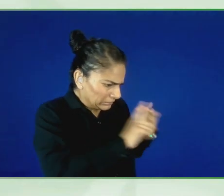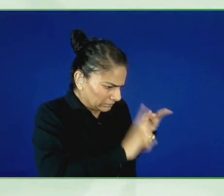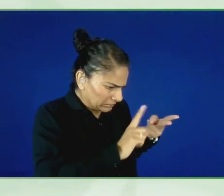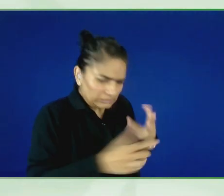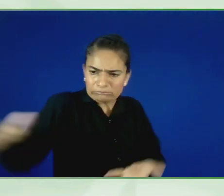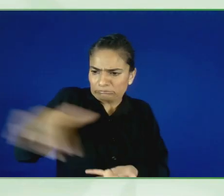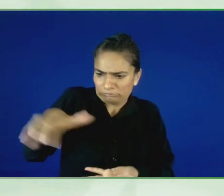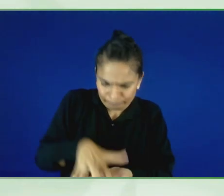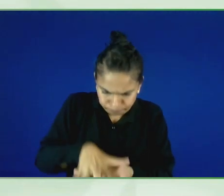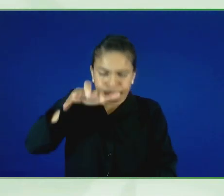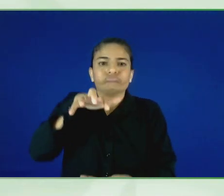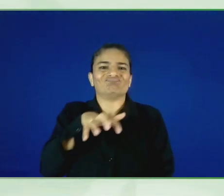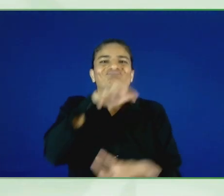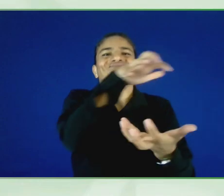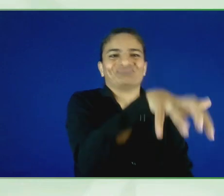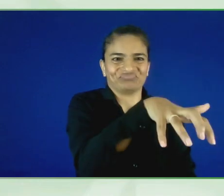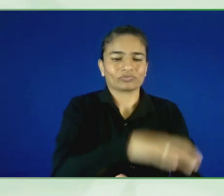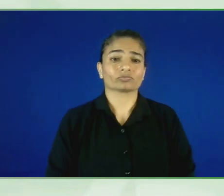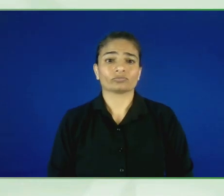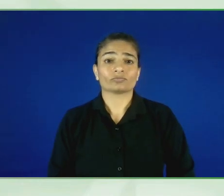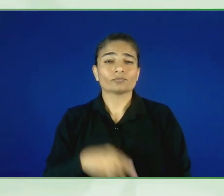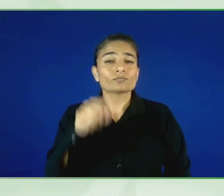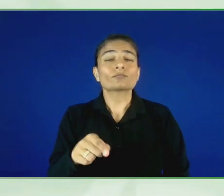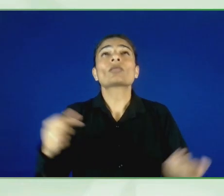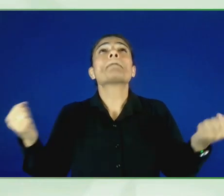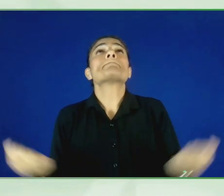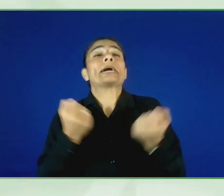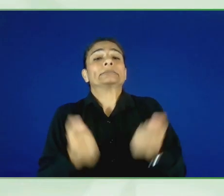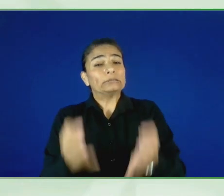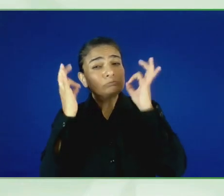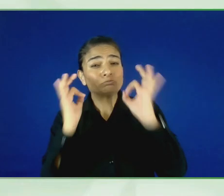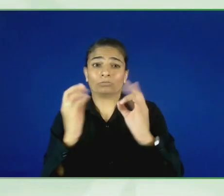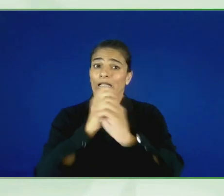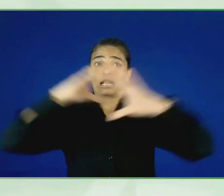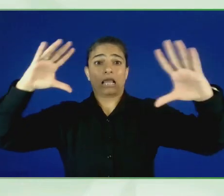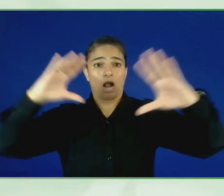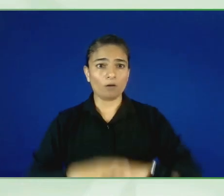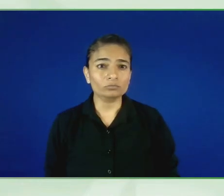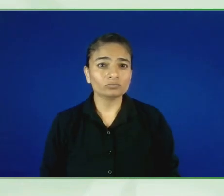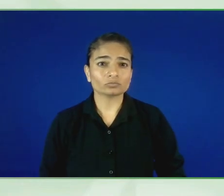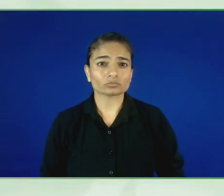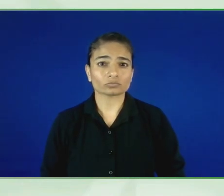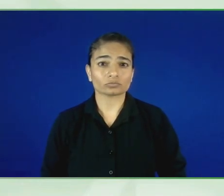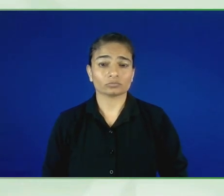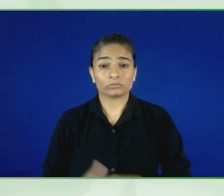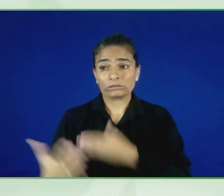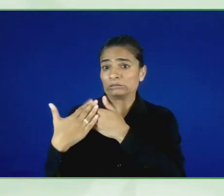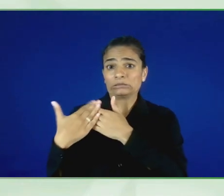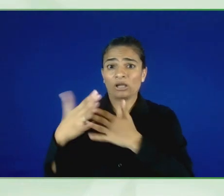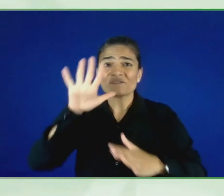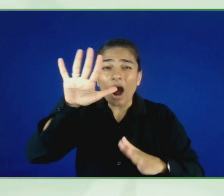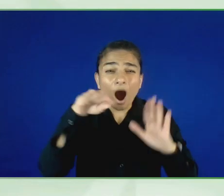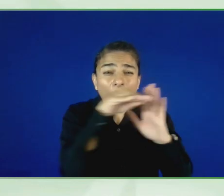comes from adaptation and making sure that you adapt these insights based on your